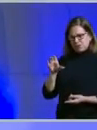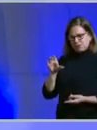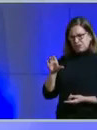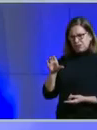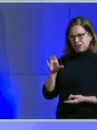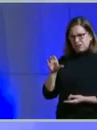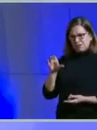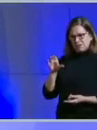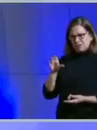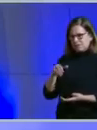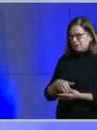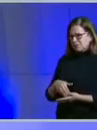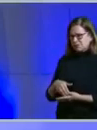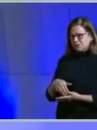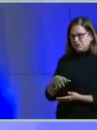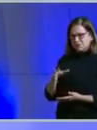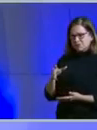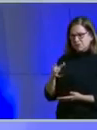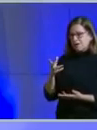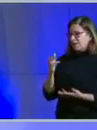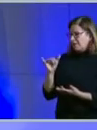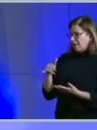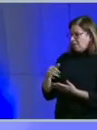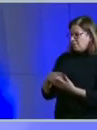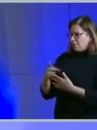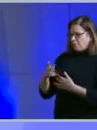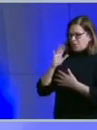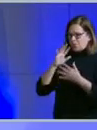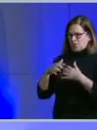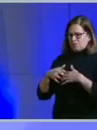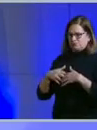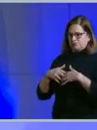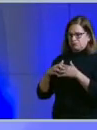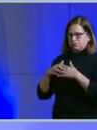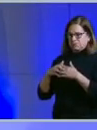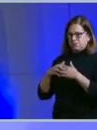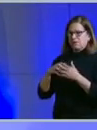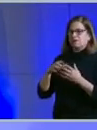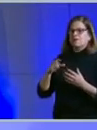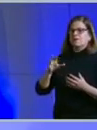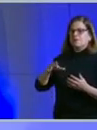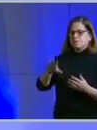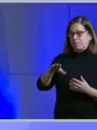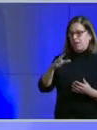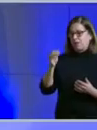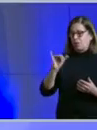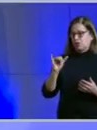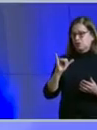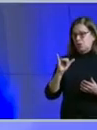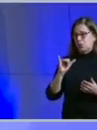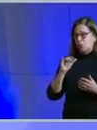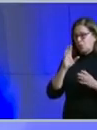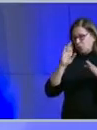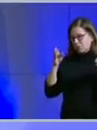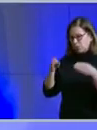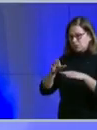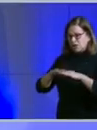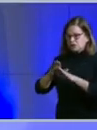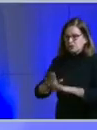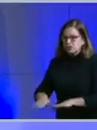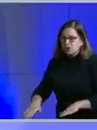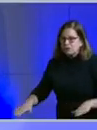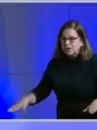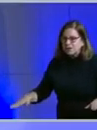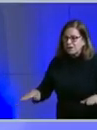for those of you who don't know what our cadet program is, it's 100 kids who grew up in the District of Columbia. They're going to go to the University of District